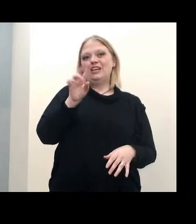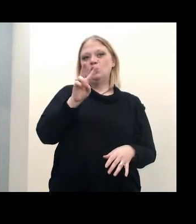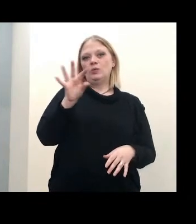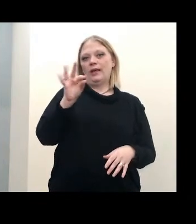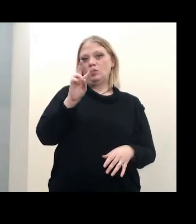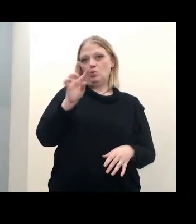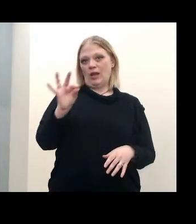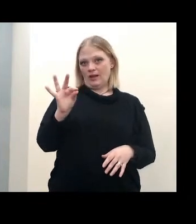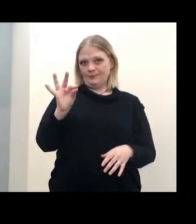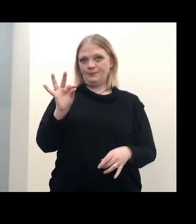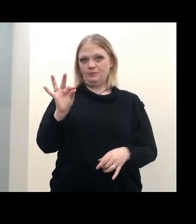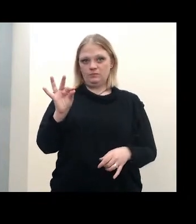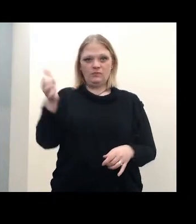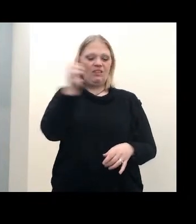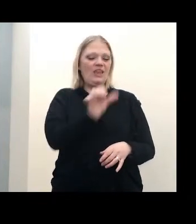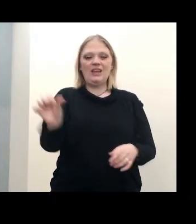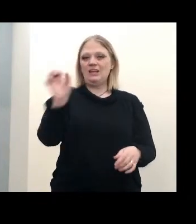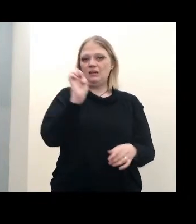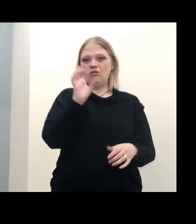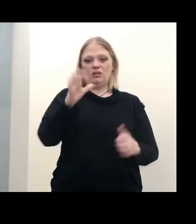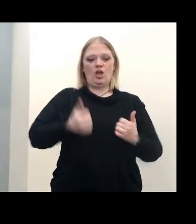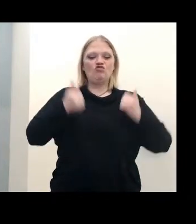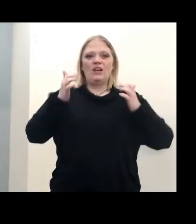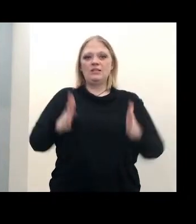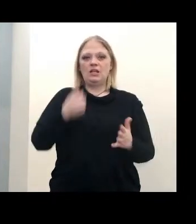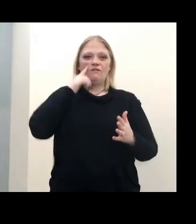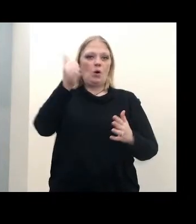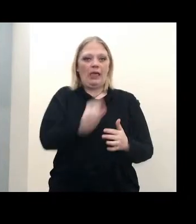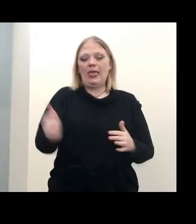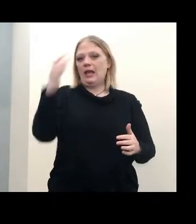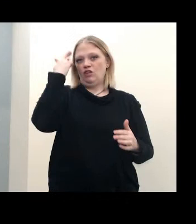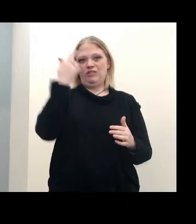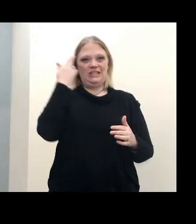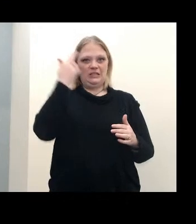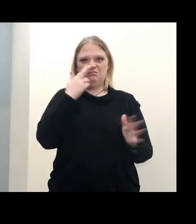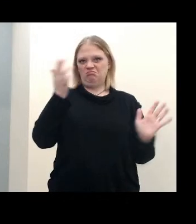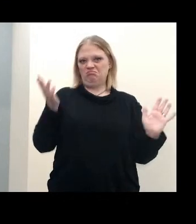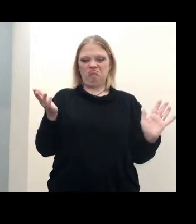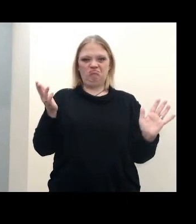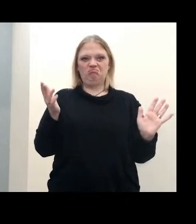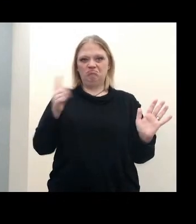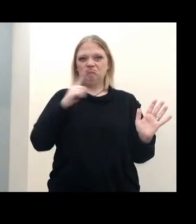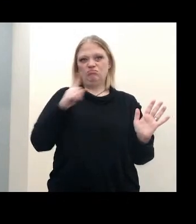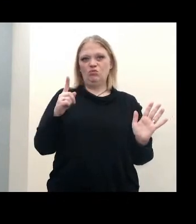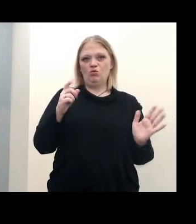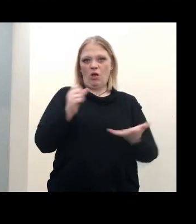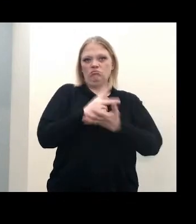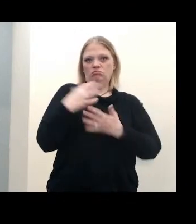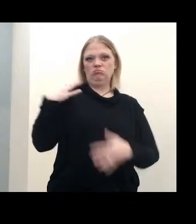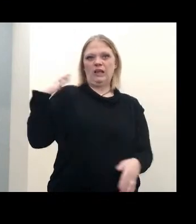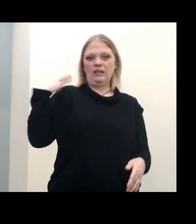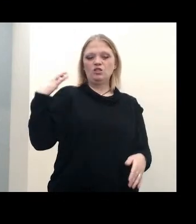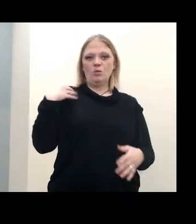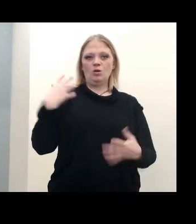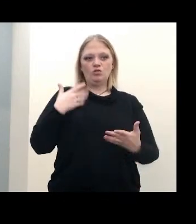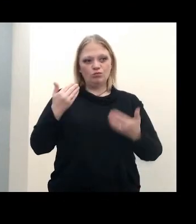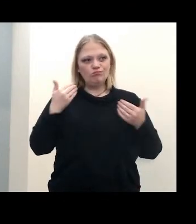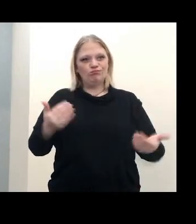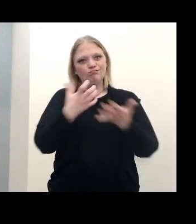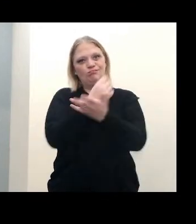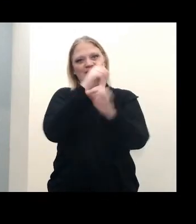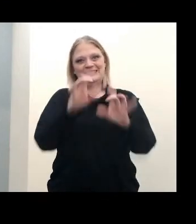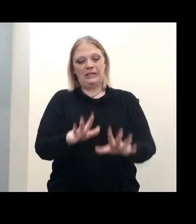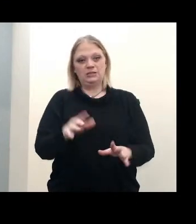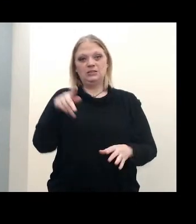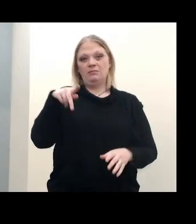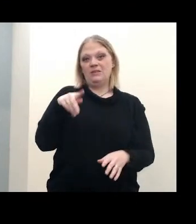716-858-2929. So any Erie County resident, for any reason that you want to get tested, is eligible for COVID-19 testing. We are doing